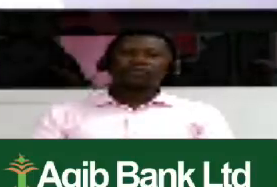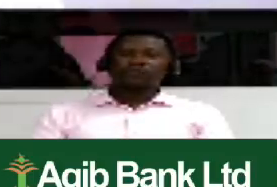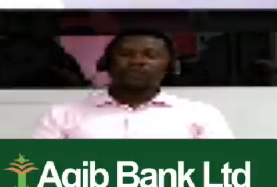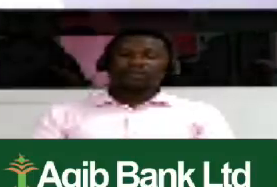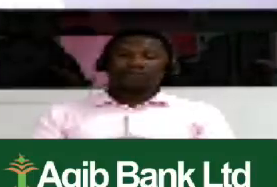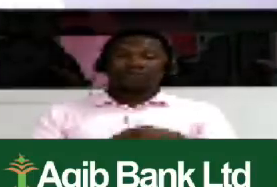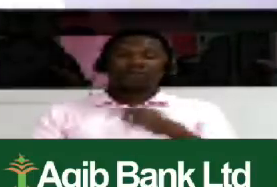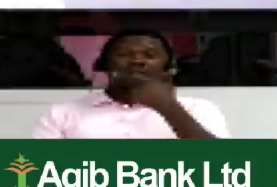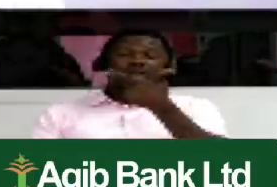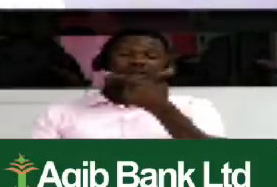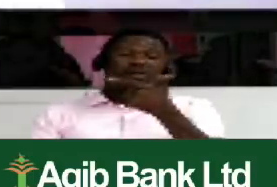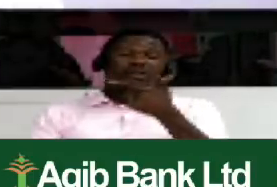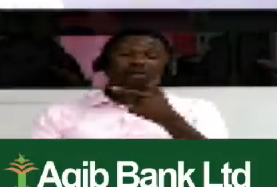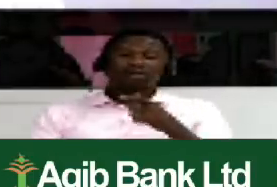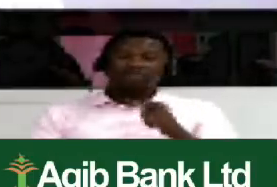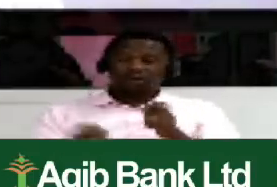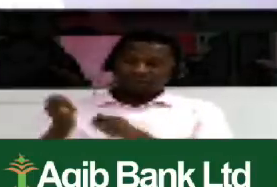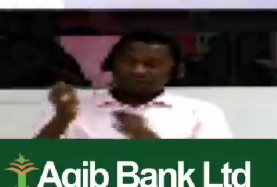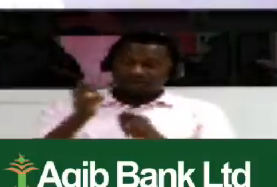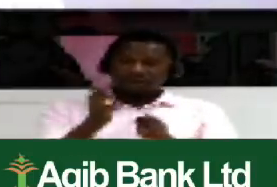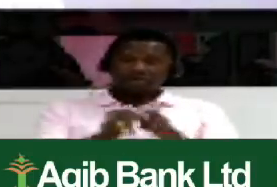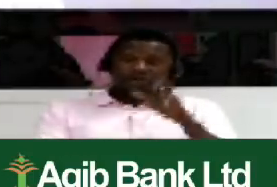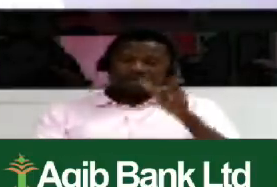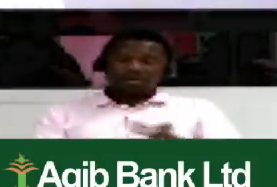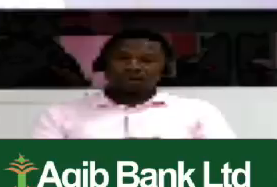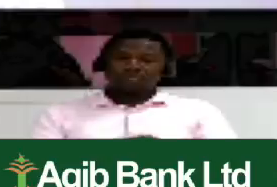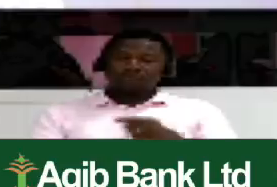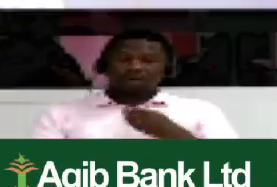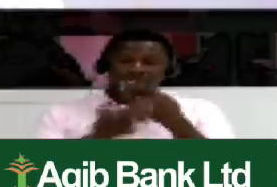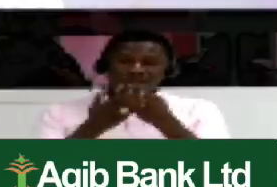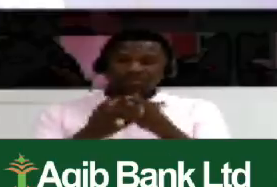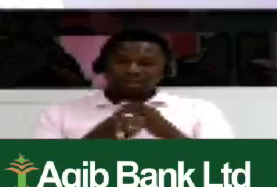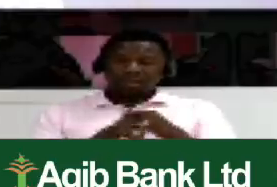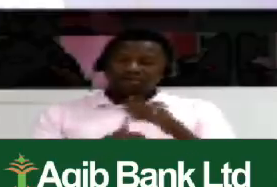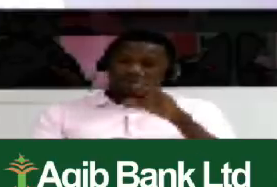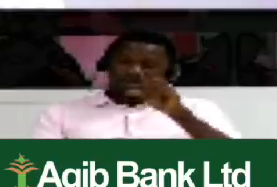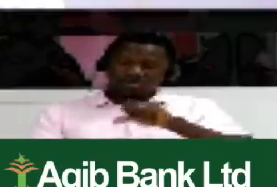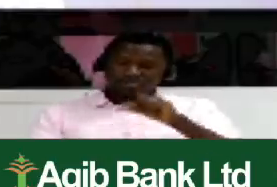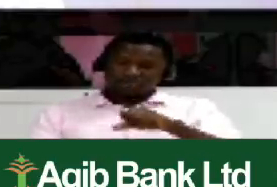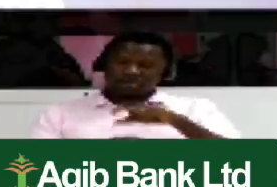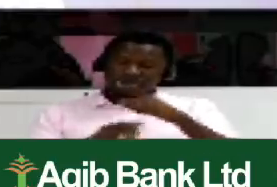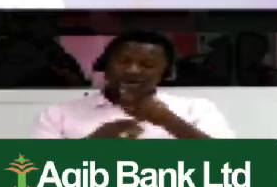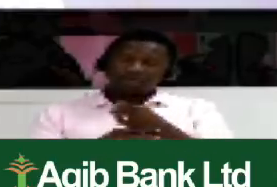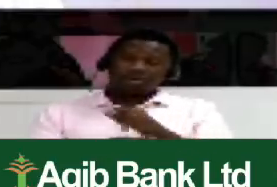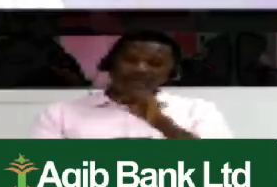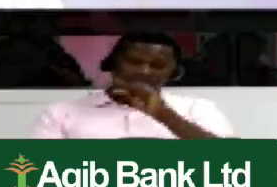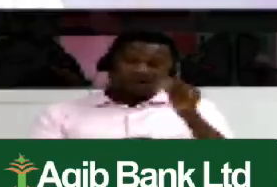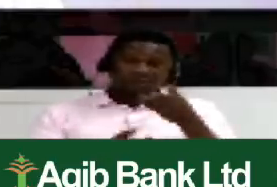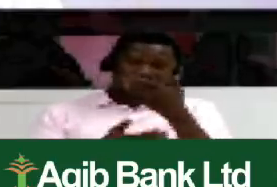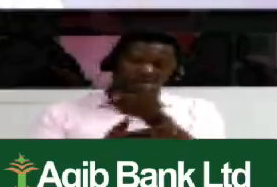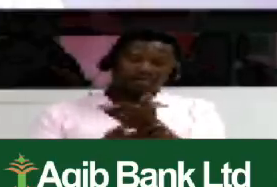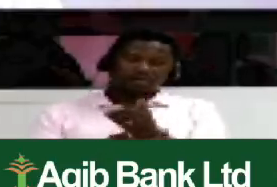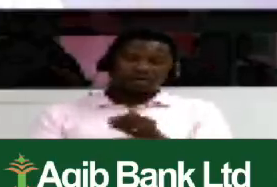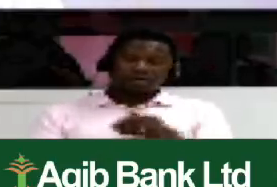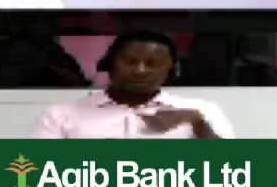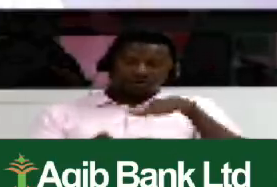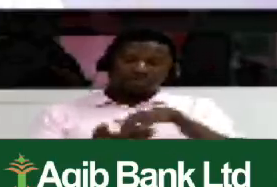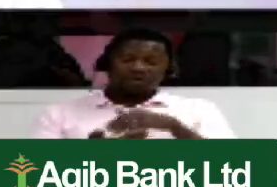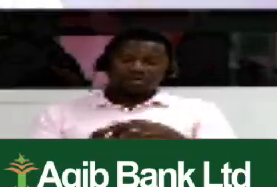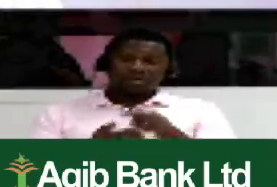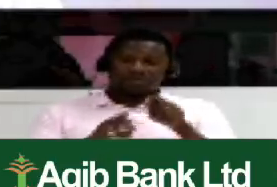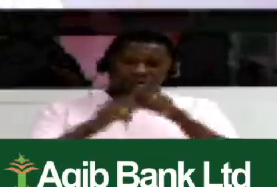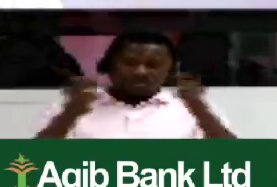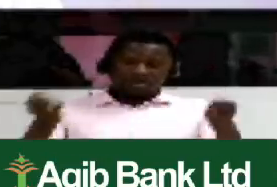seven fire officials being alleged, the names are there in one of the newspapers I